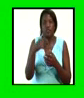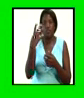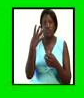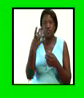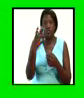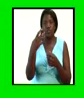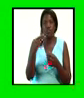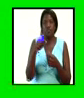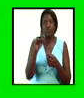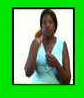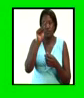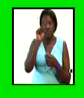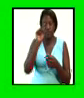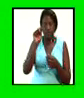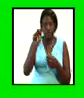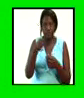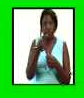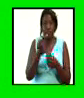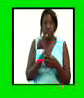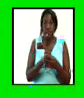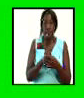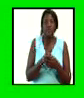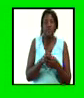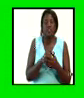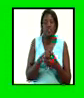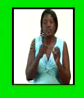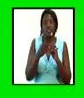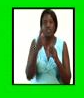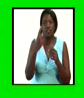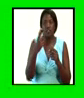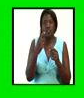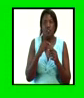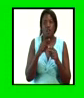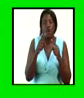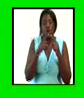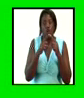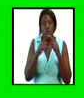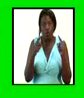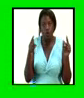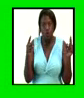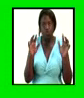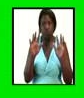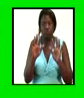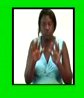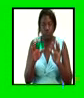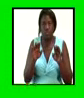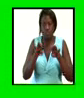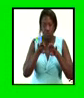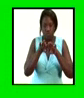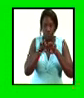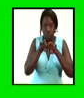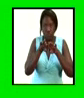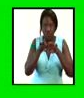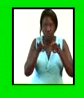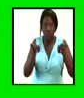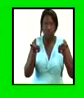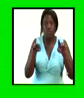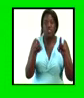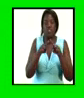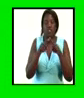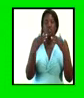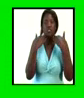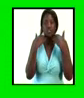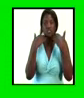4th, semicolons. The semicolon is a long pause that balances two equally important,